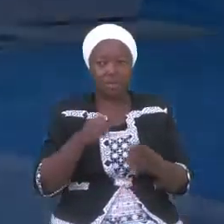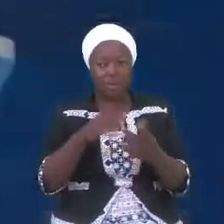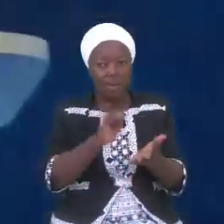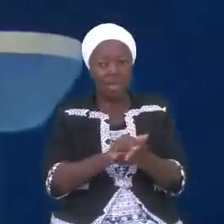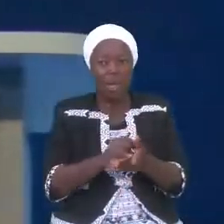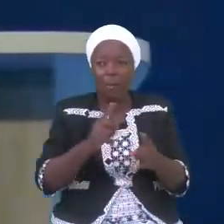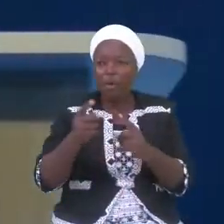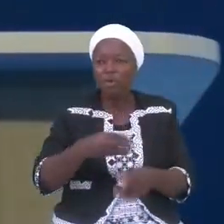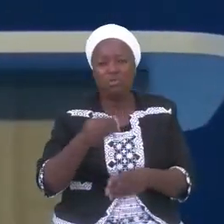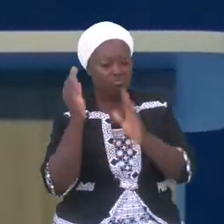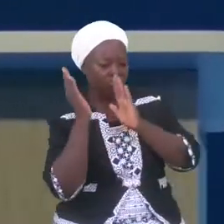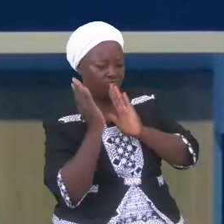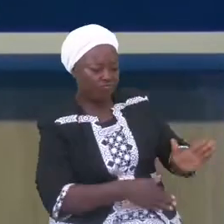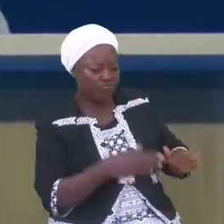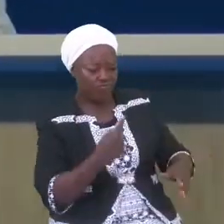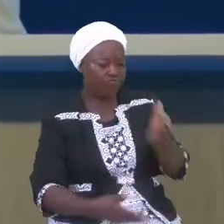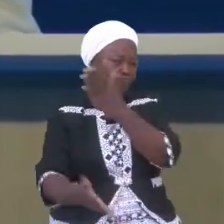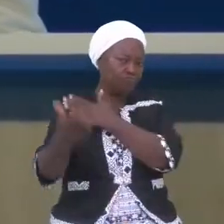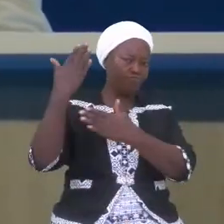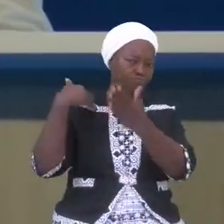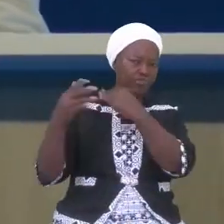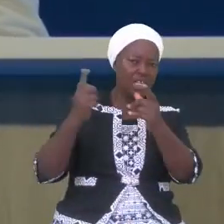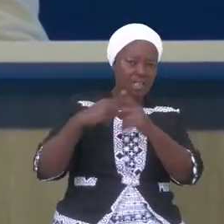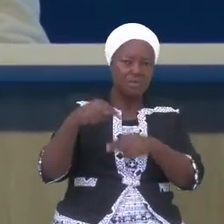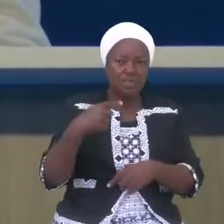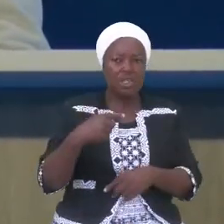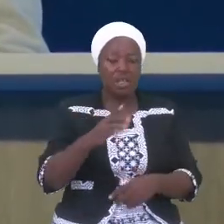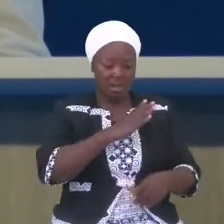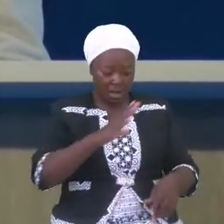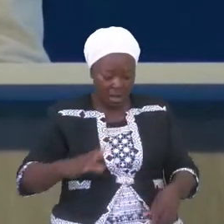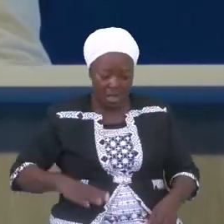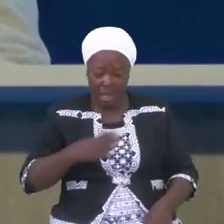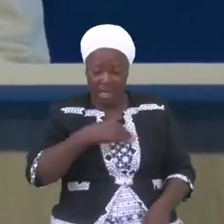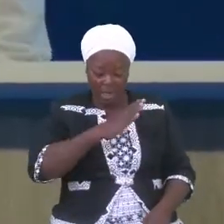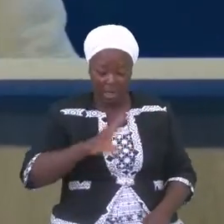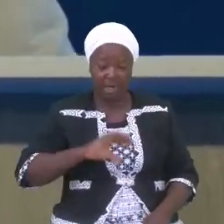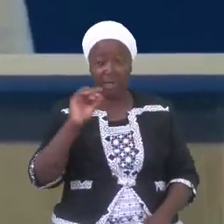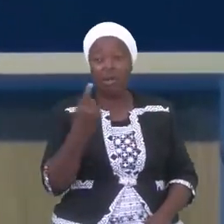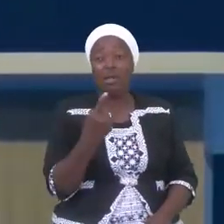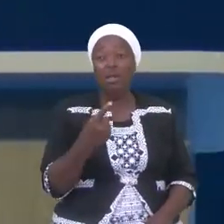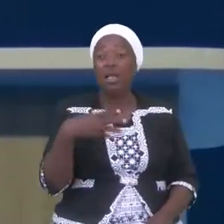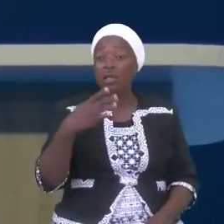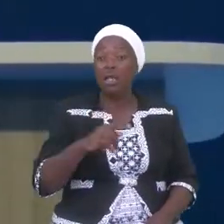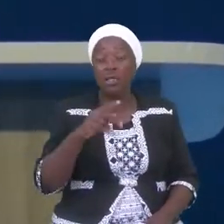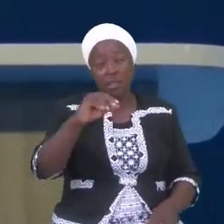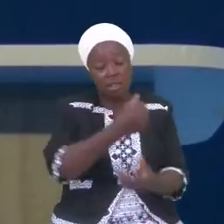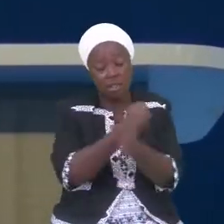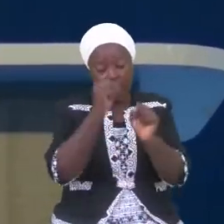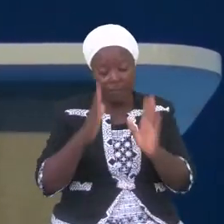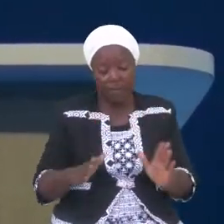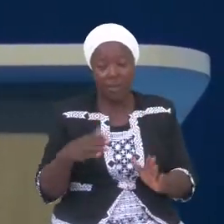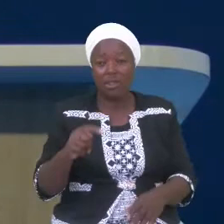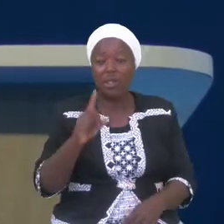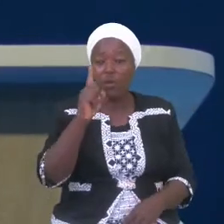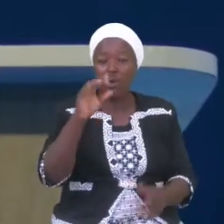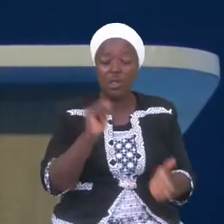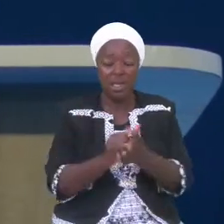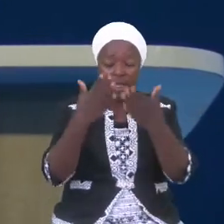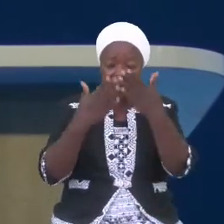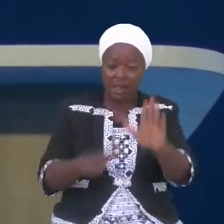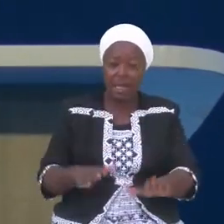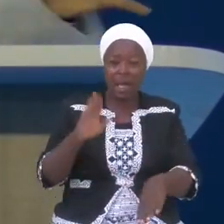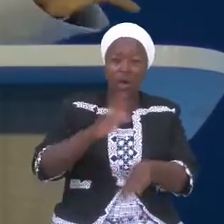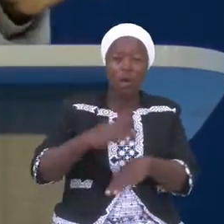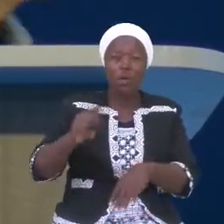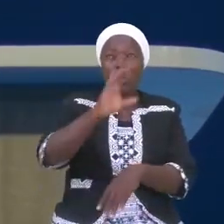the past, and you say Christ and Christ alone, the Savior, the one that died on